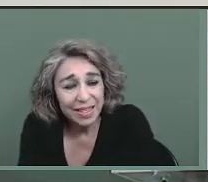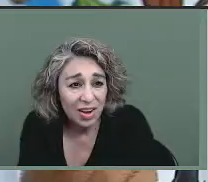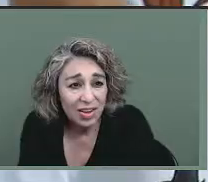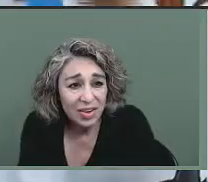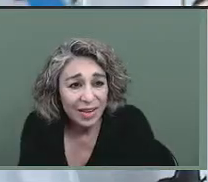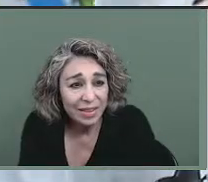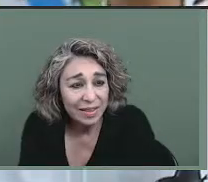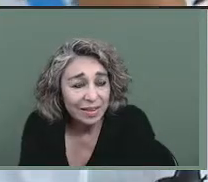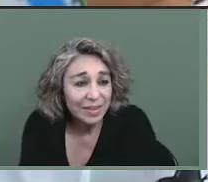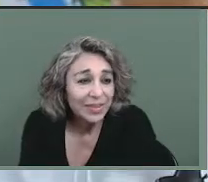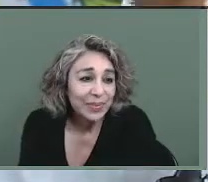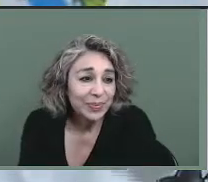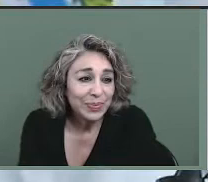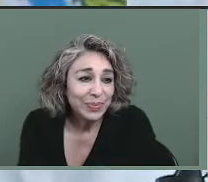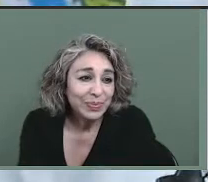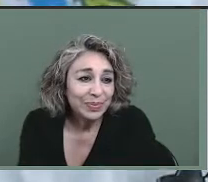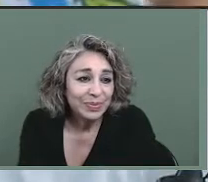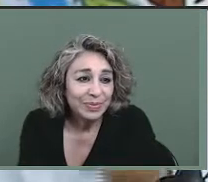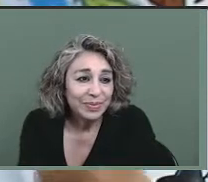it's a contract.